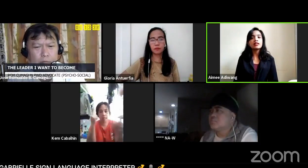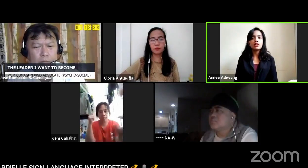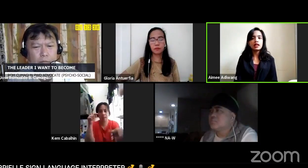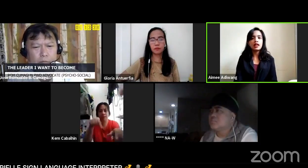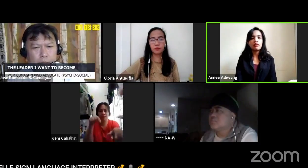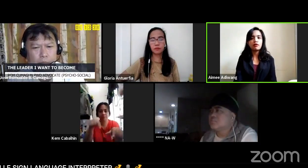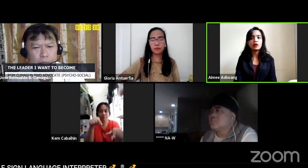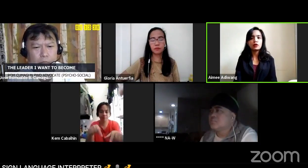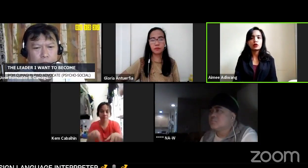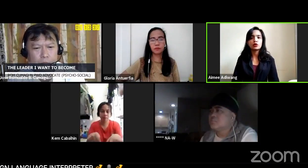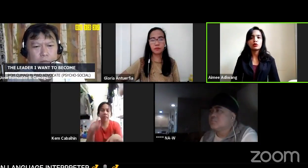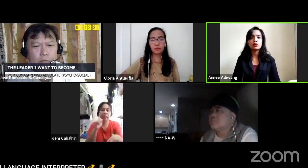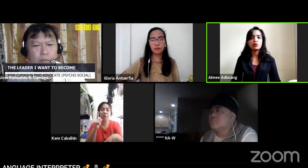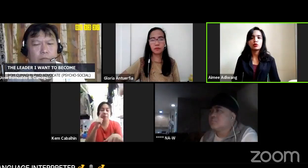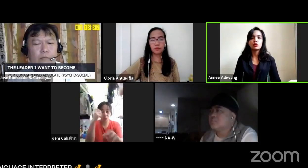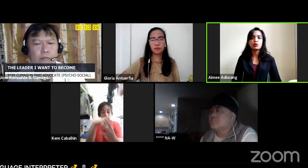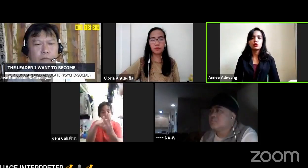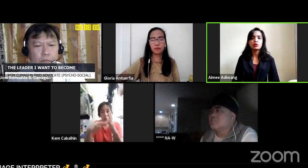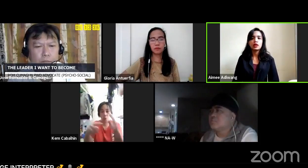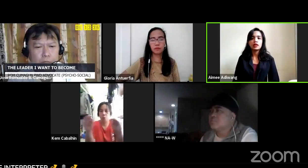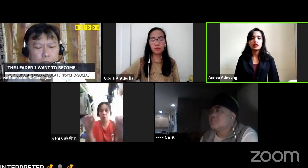having an extra deaf also